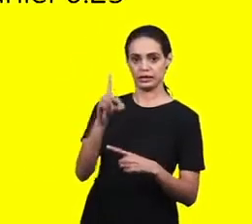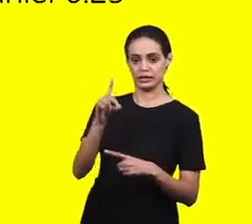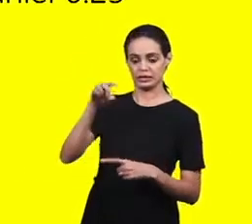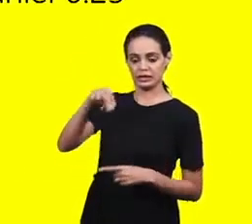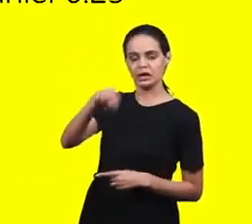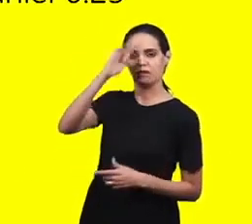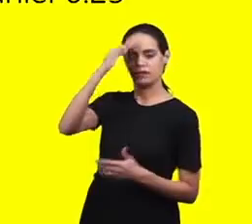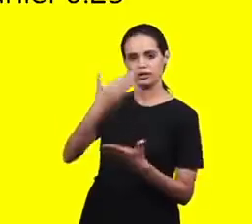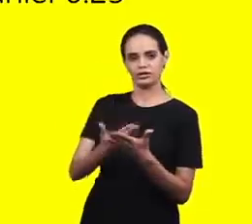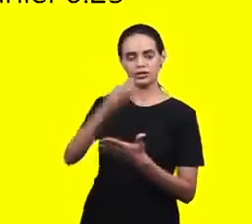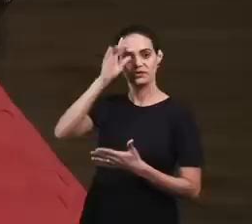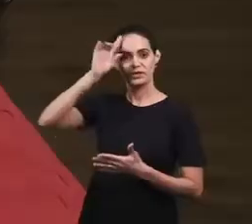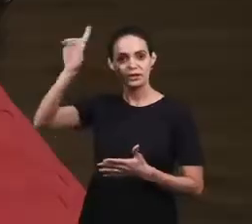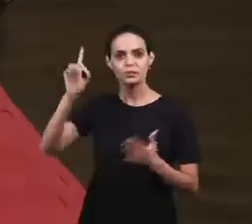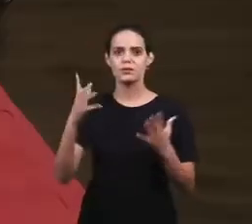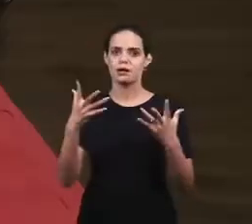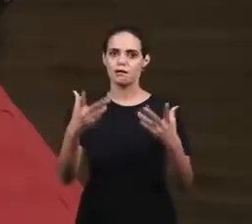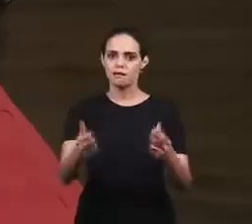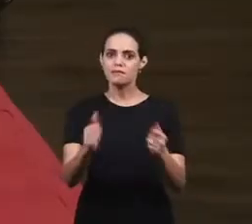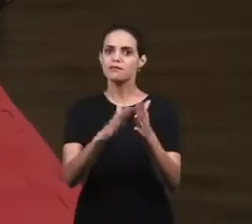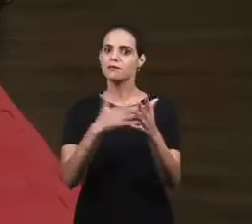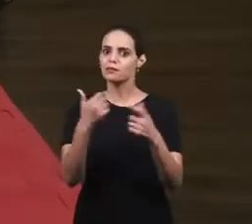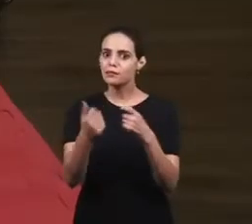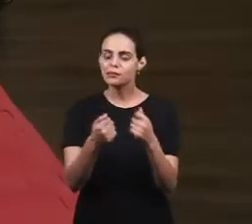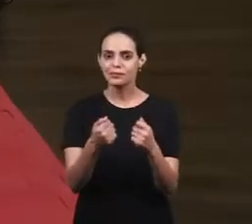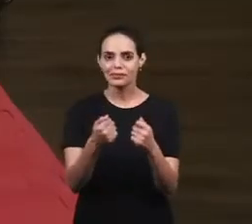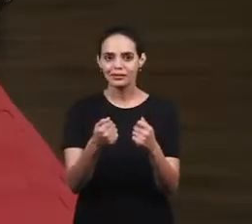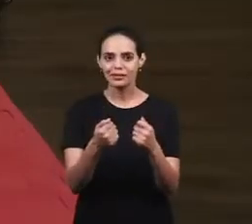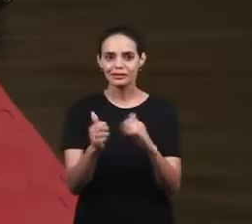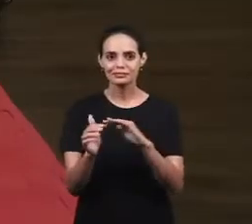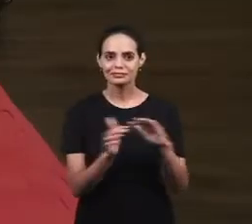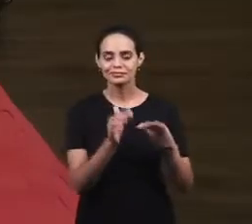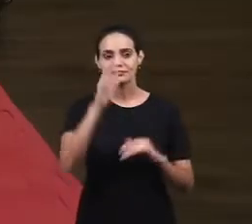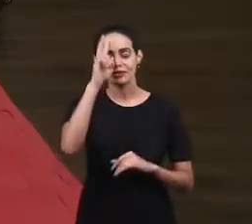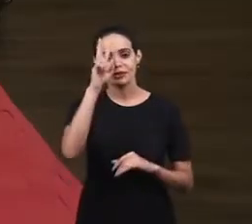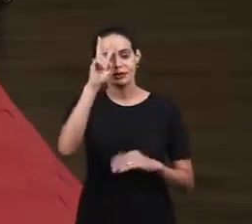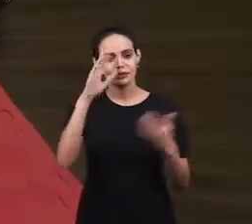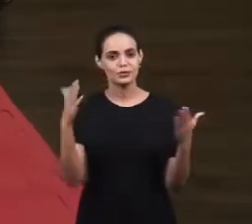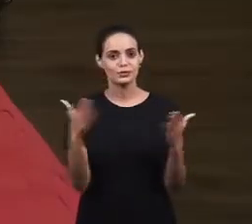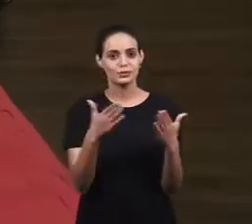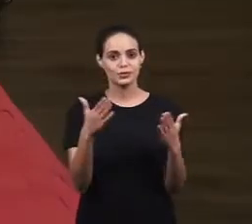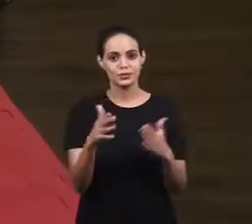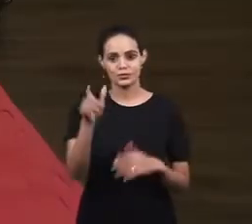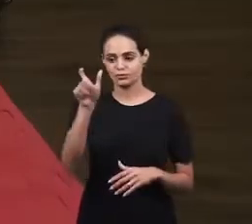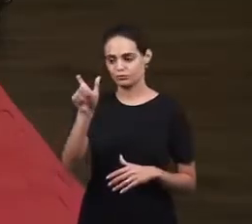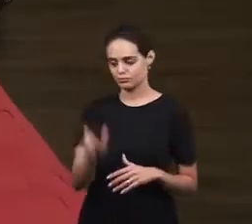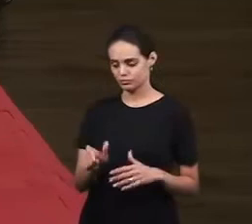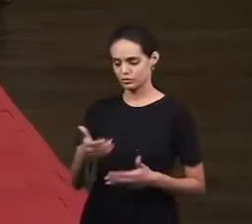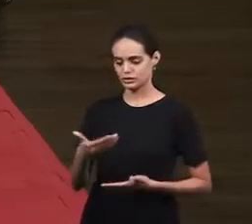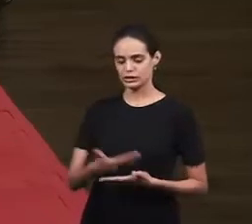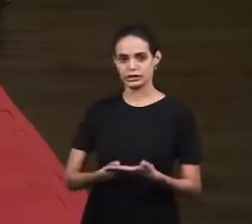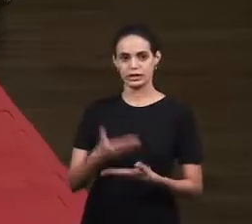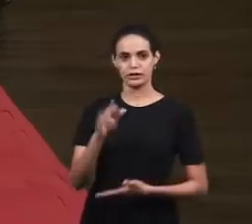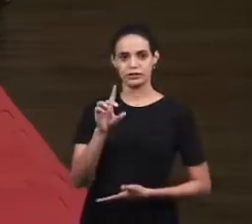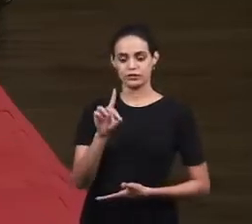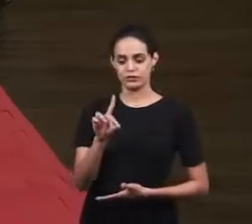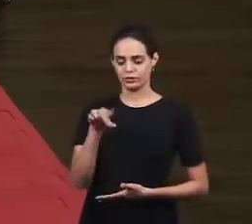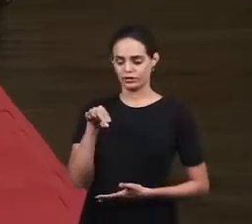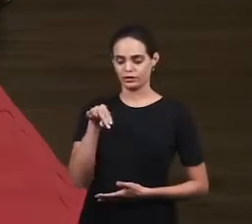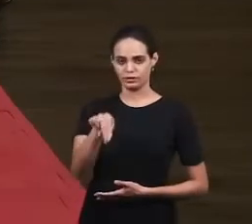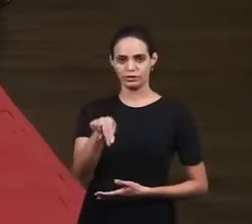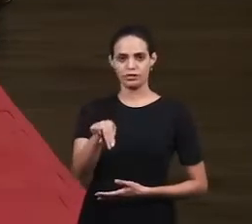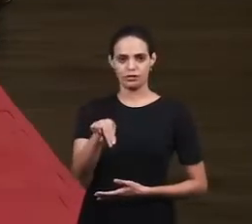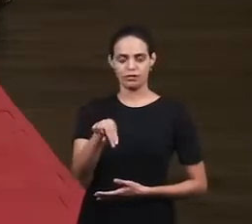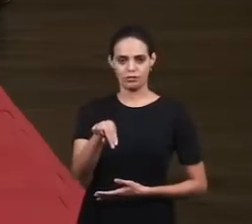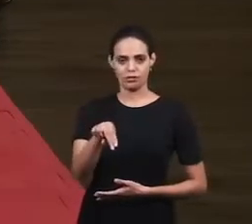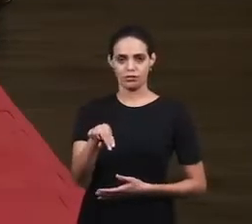Hallelujah. So today's story is about a servant of the Lord called Daniel. Daniel grew